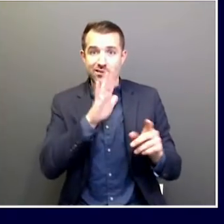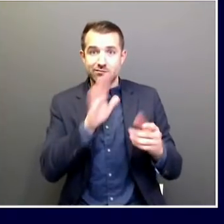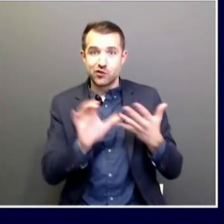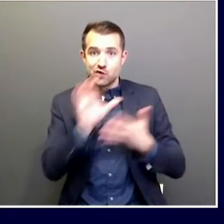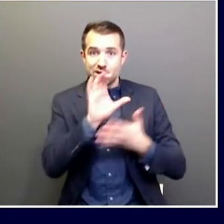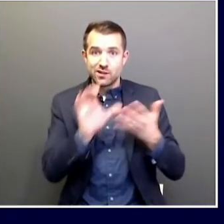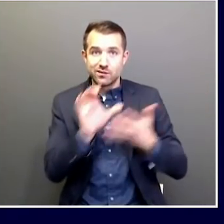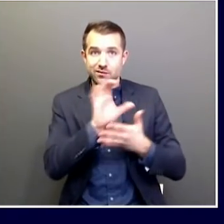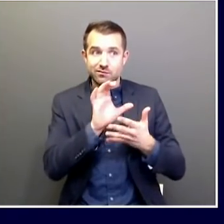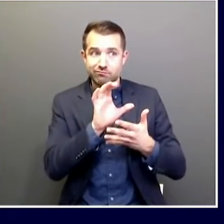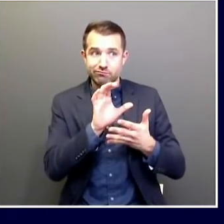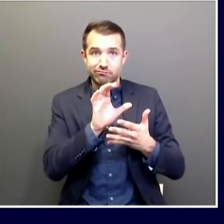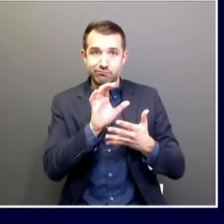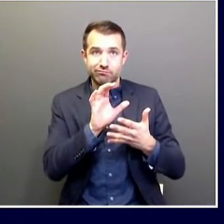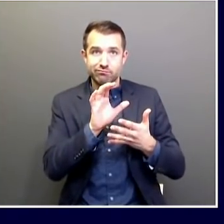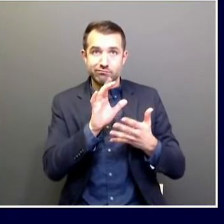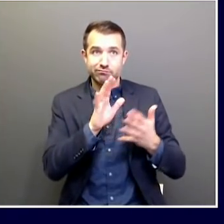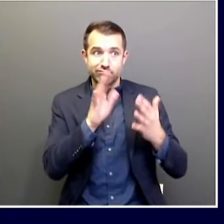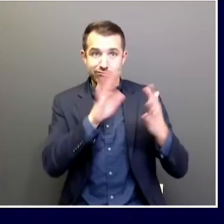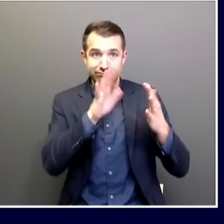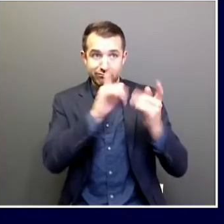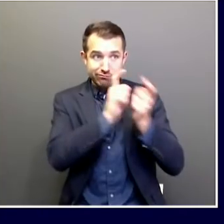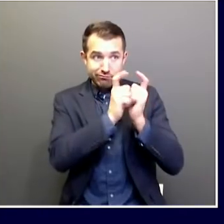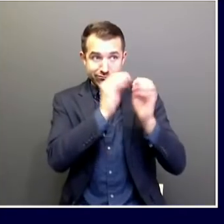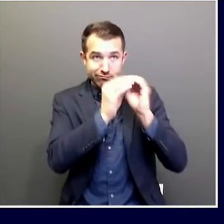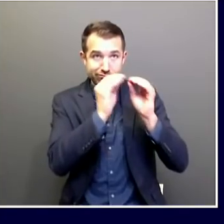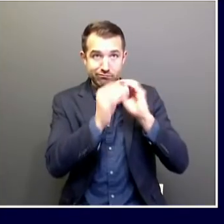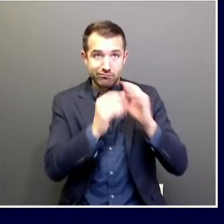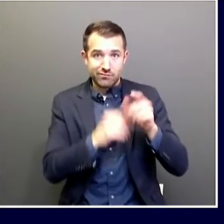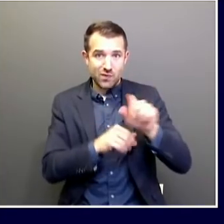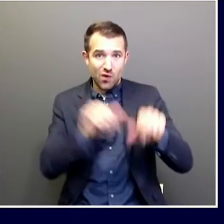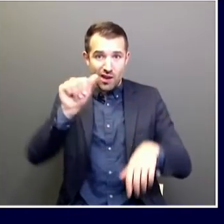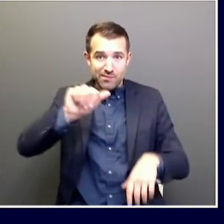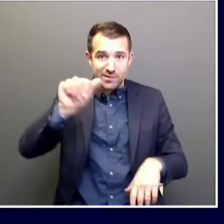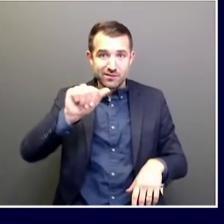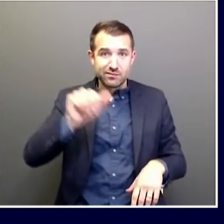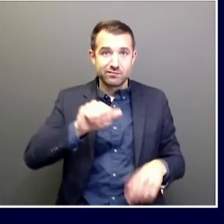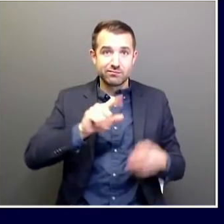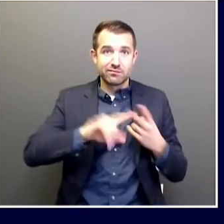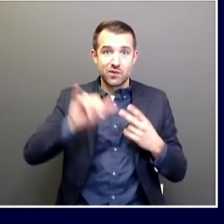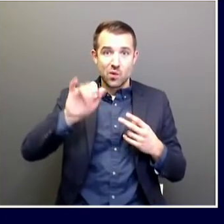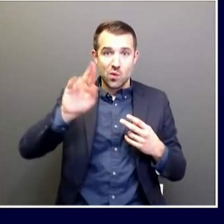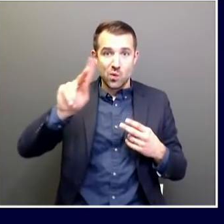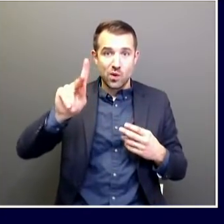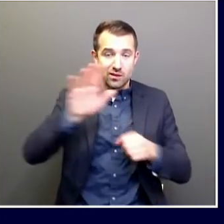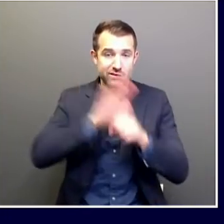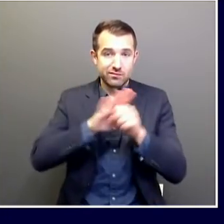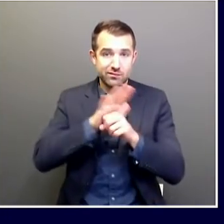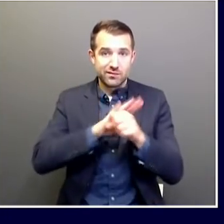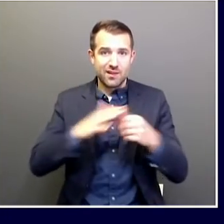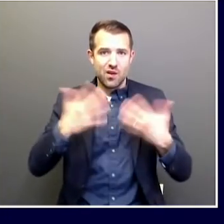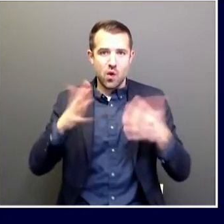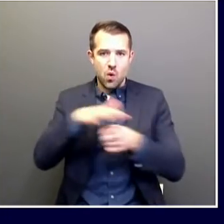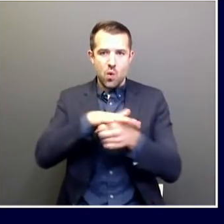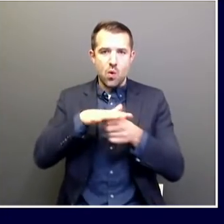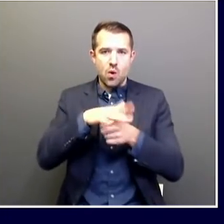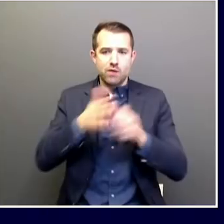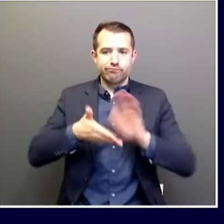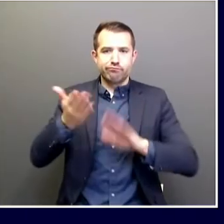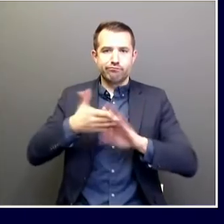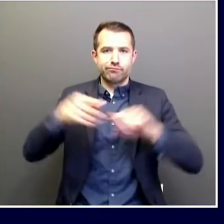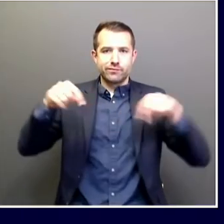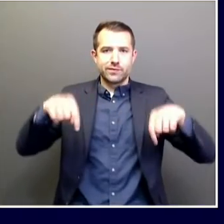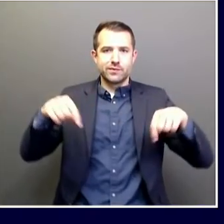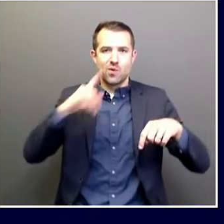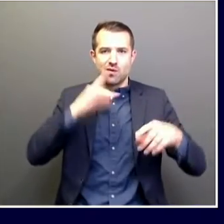sites. For example, the sites in Auburn and York County are available, and because those are locally run, they can adapt and change on the fly a little